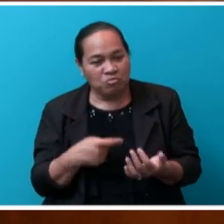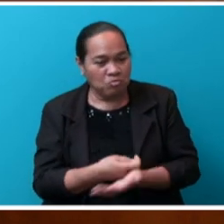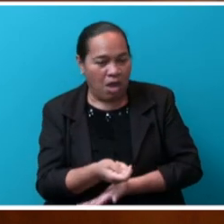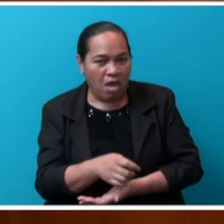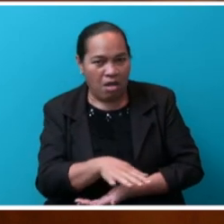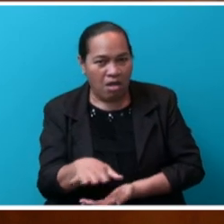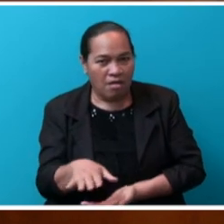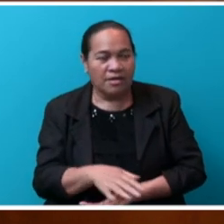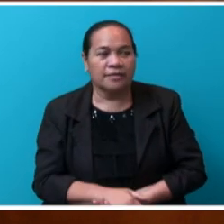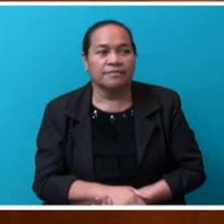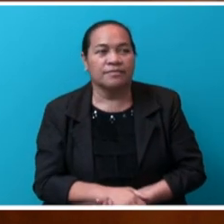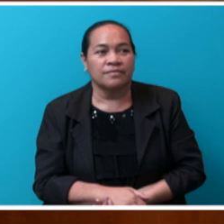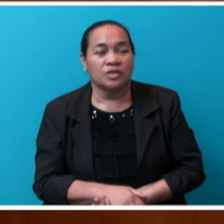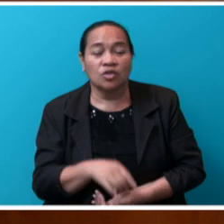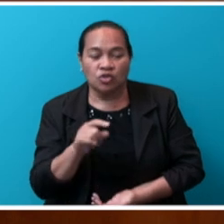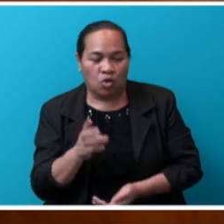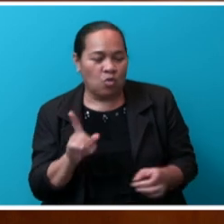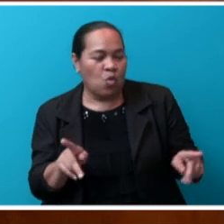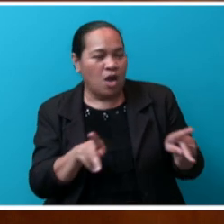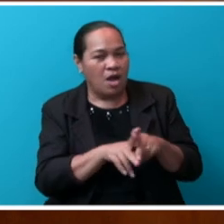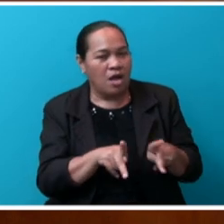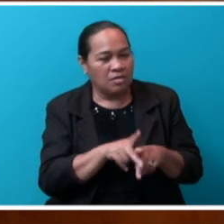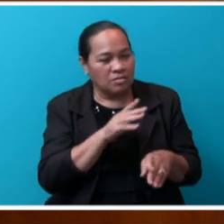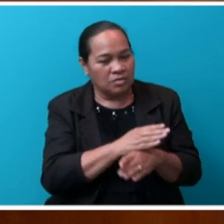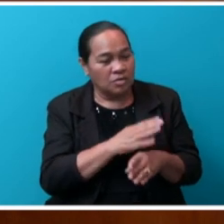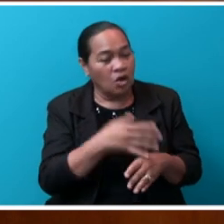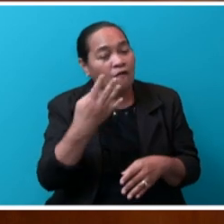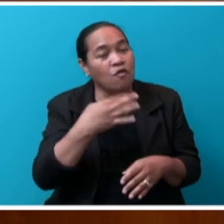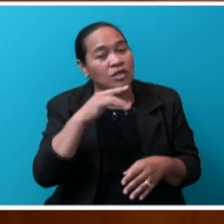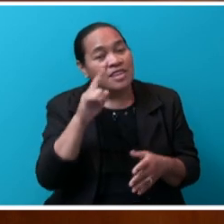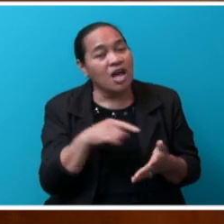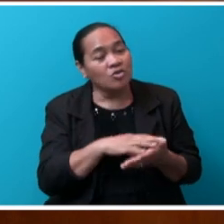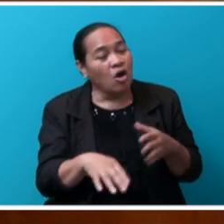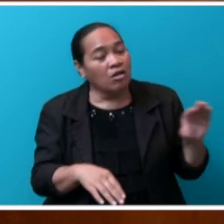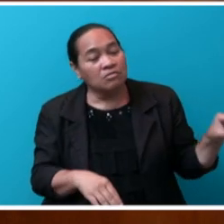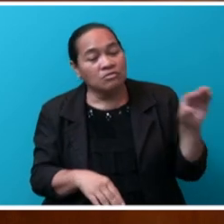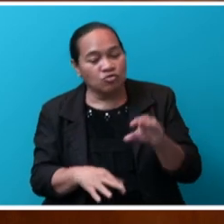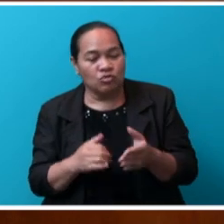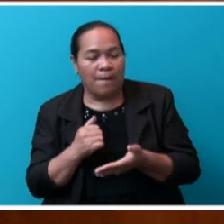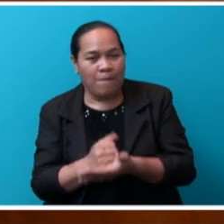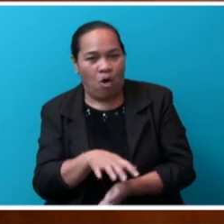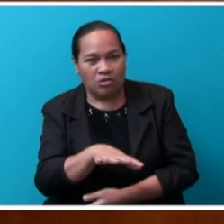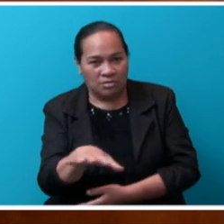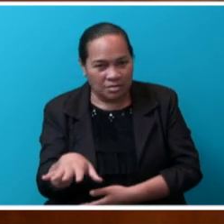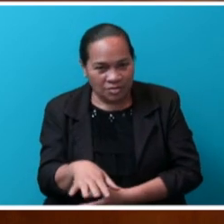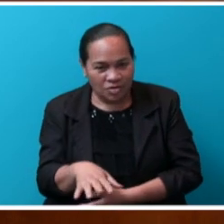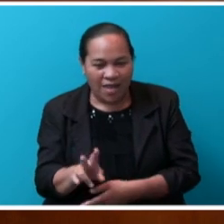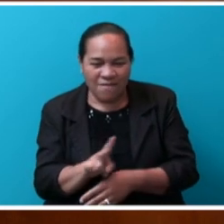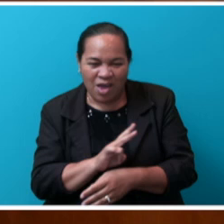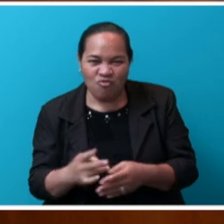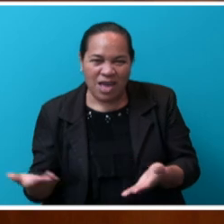retail, with the ministry providing $14,000 in support to advance value addition in their cover